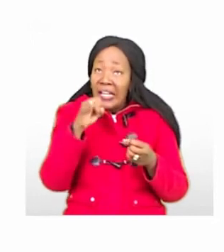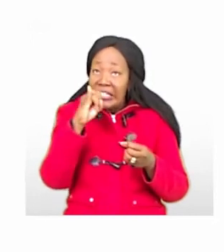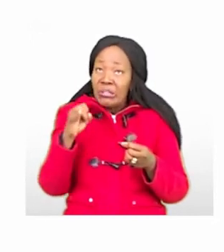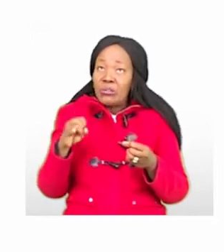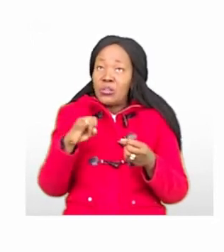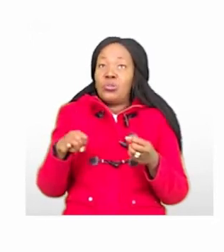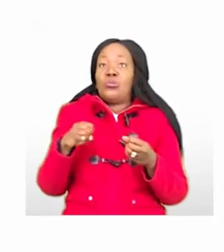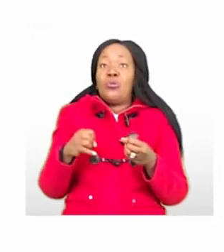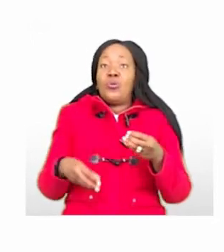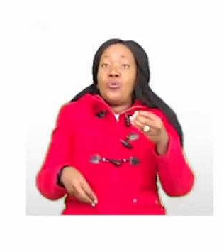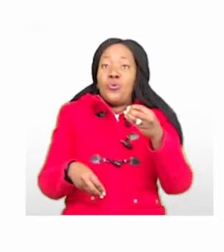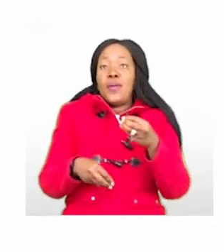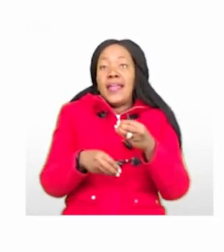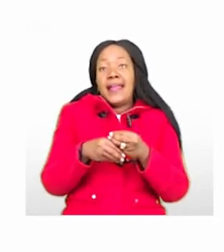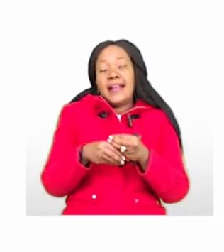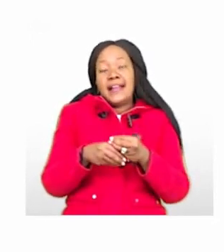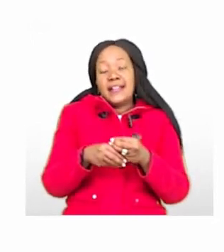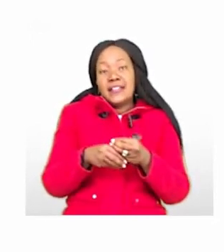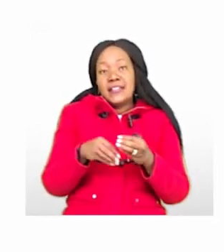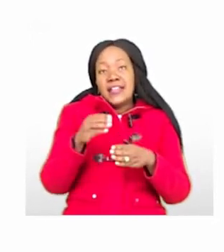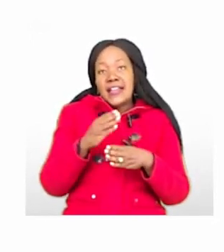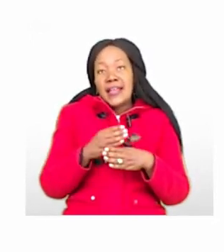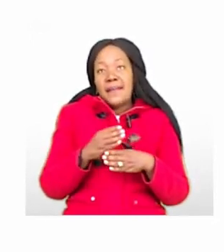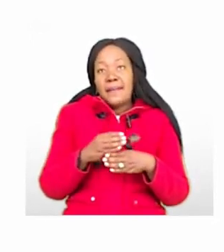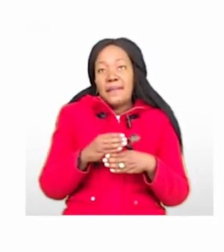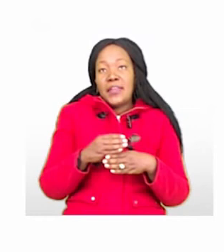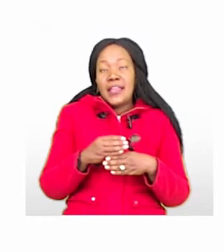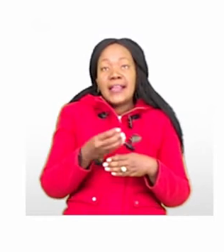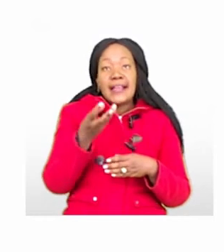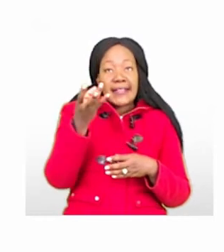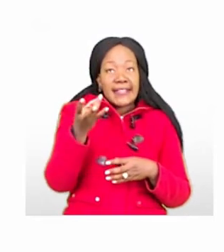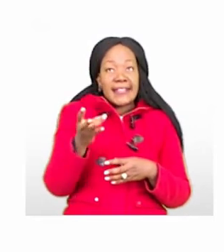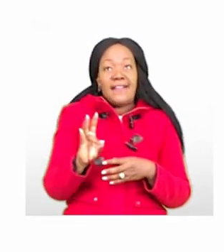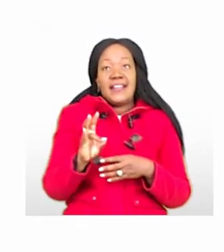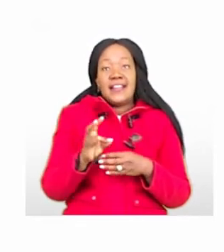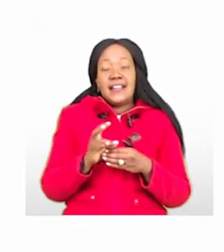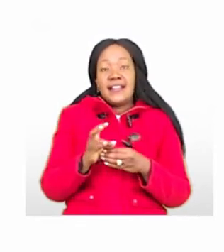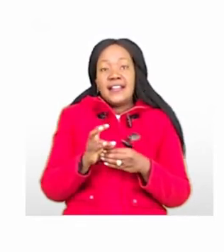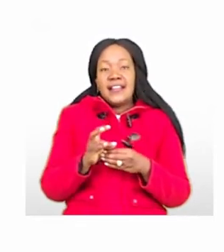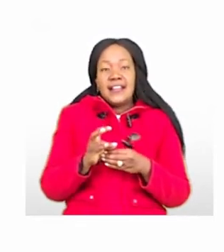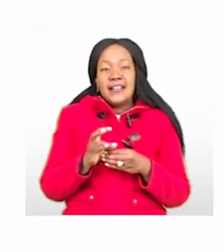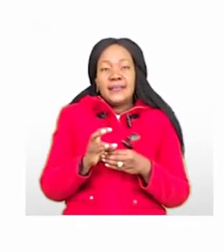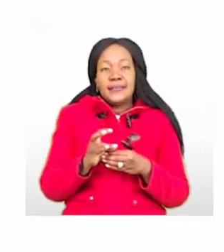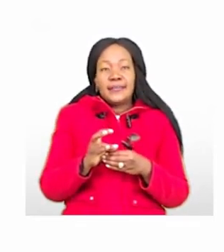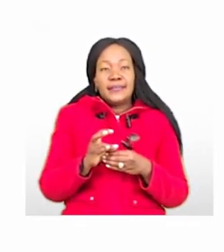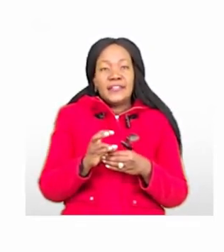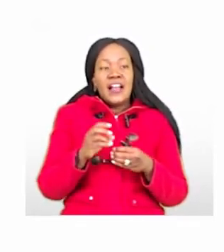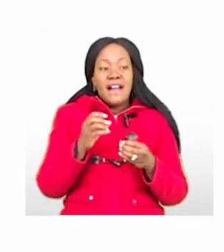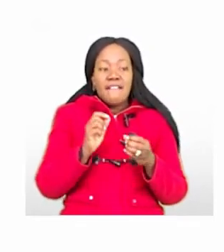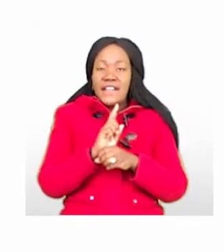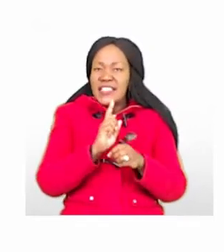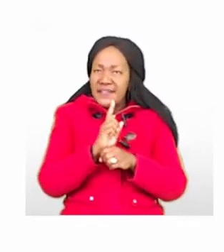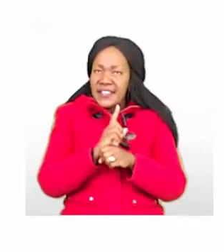to count up to 7 as you draw. So first count the ones in the picture